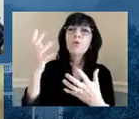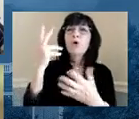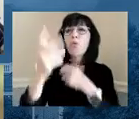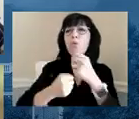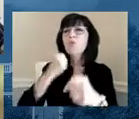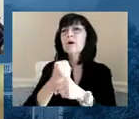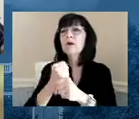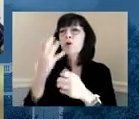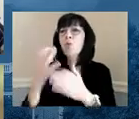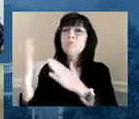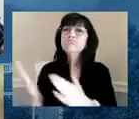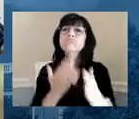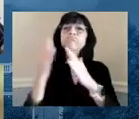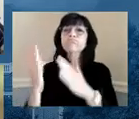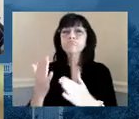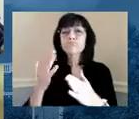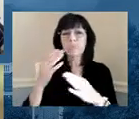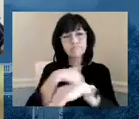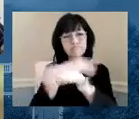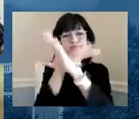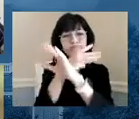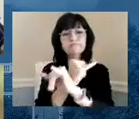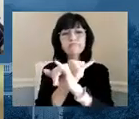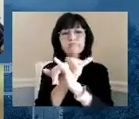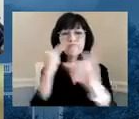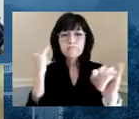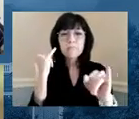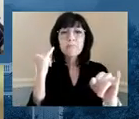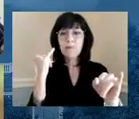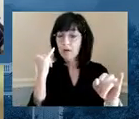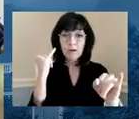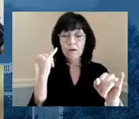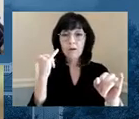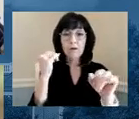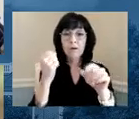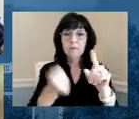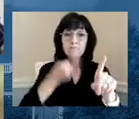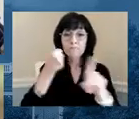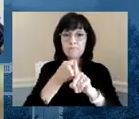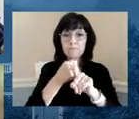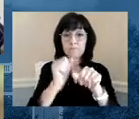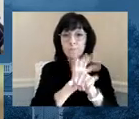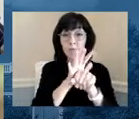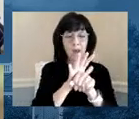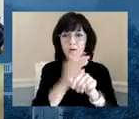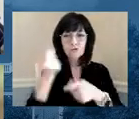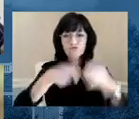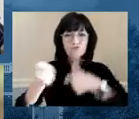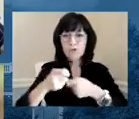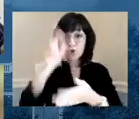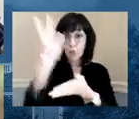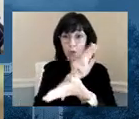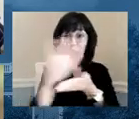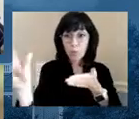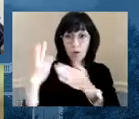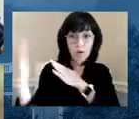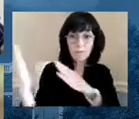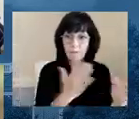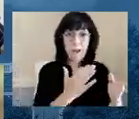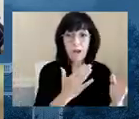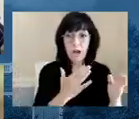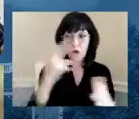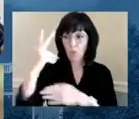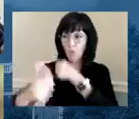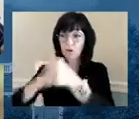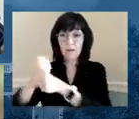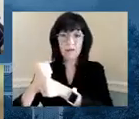3 weeks. It has been tremendously beneficial to the patients and the communities that we serve. As